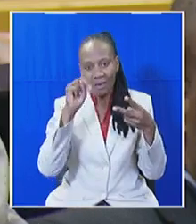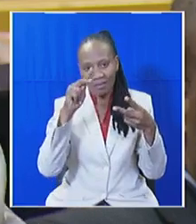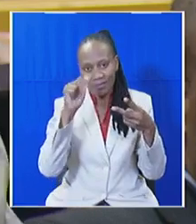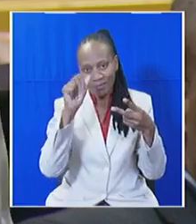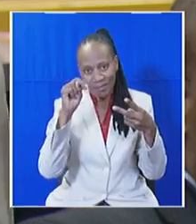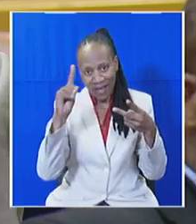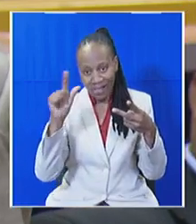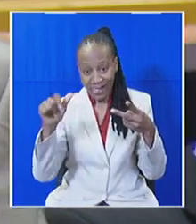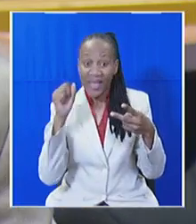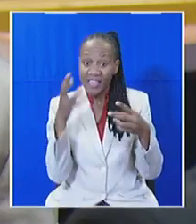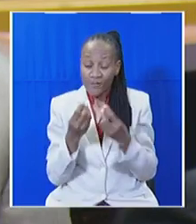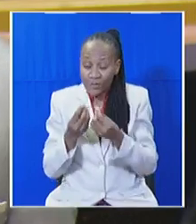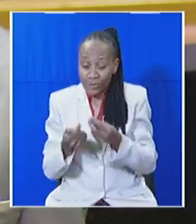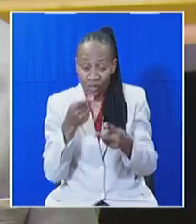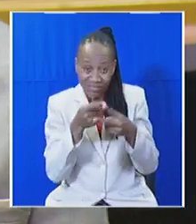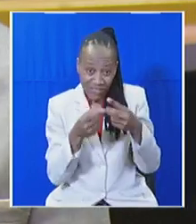about.